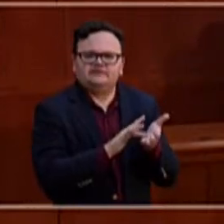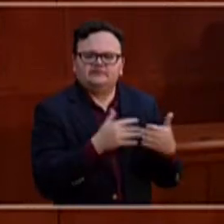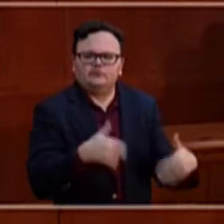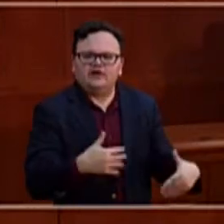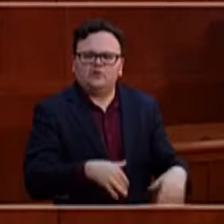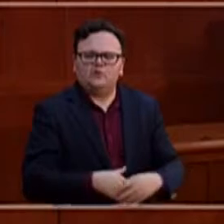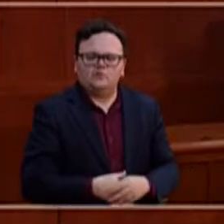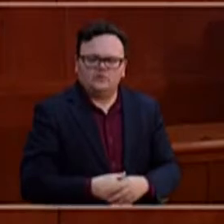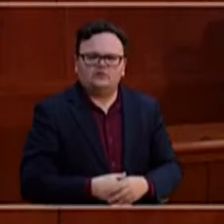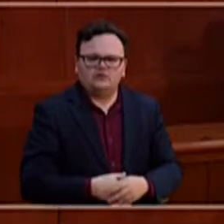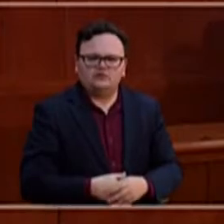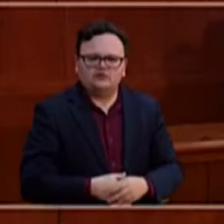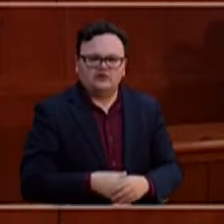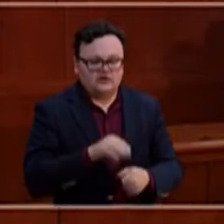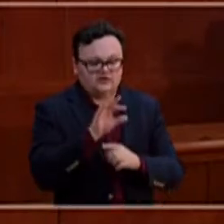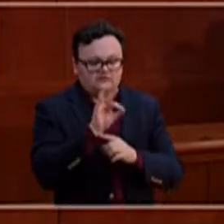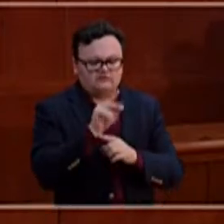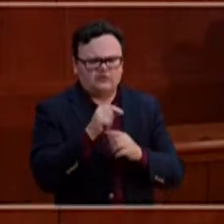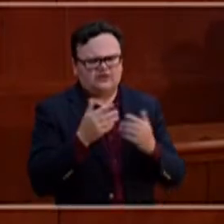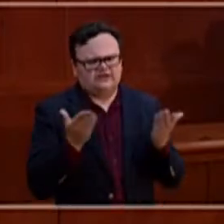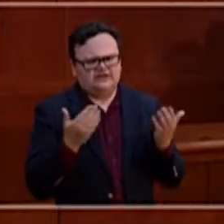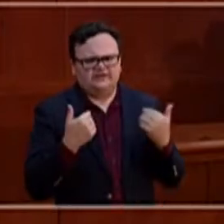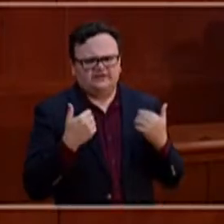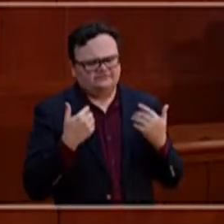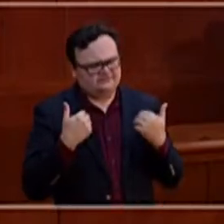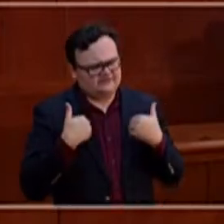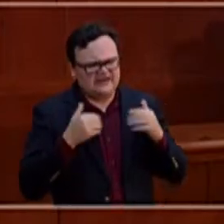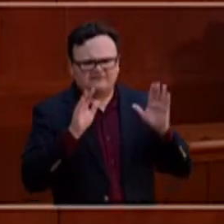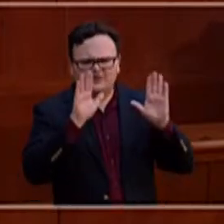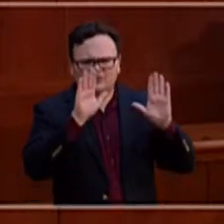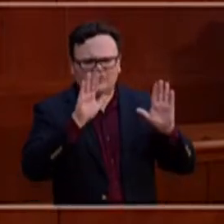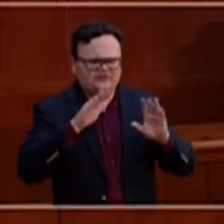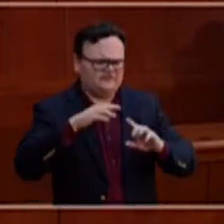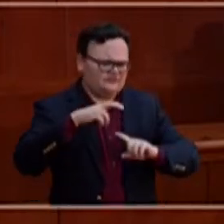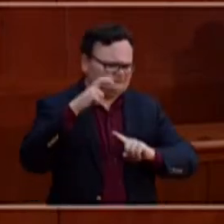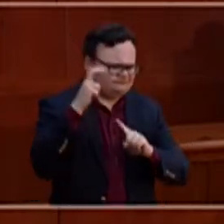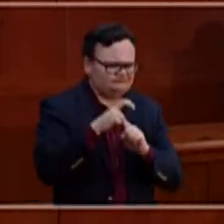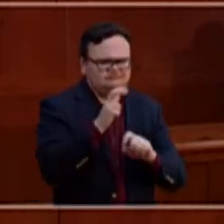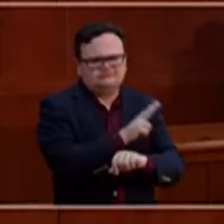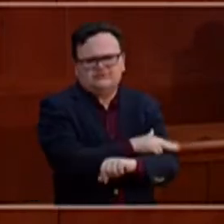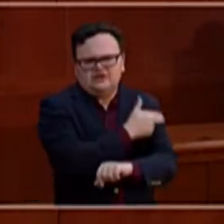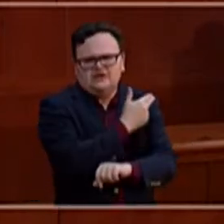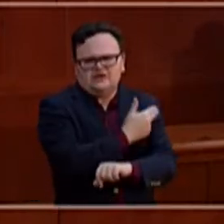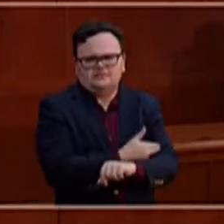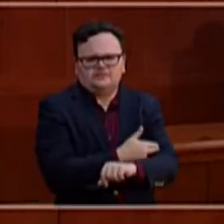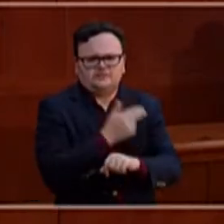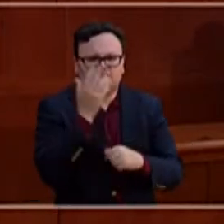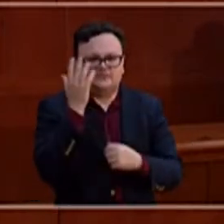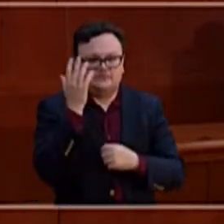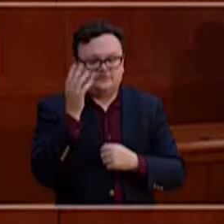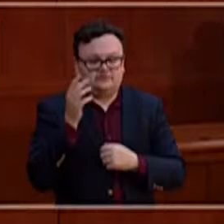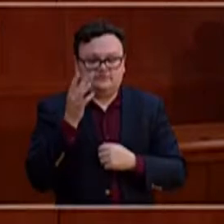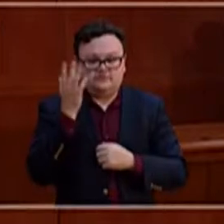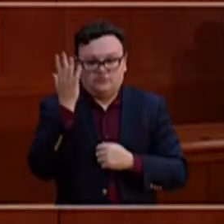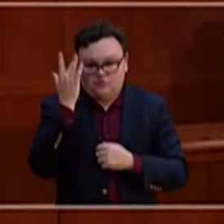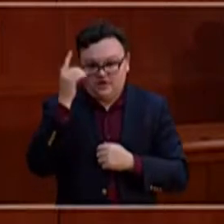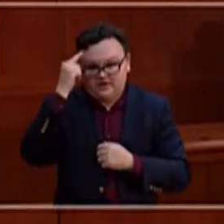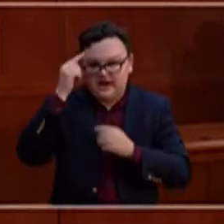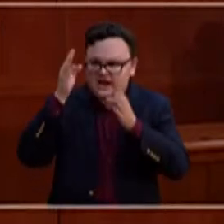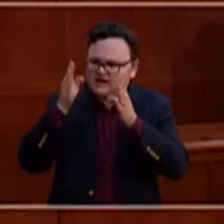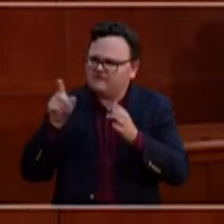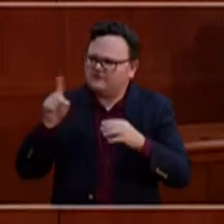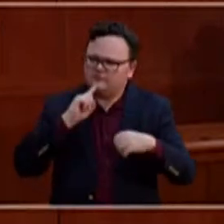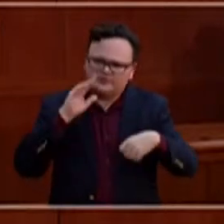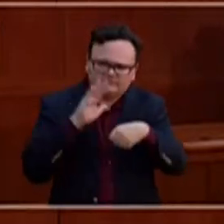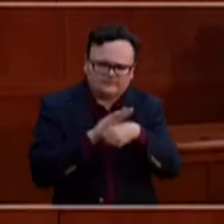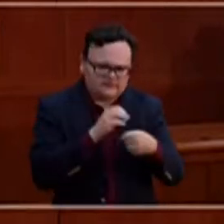medical facilities in the nation. And it's large part due to the commitment of this administration and the commitment to continue